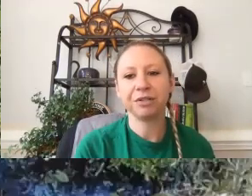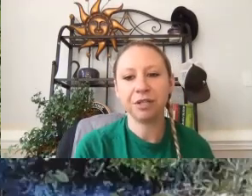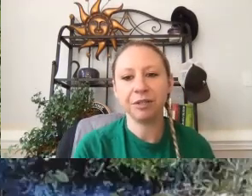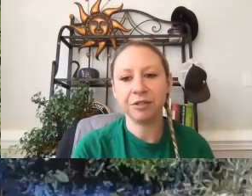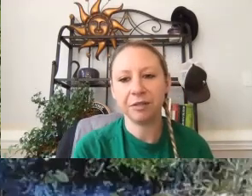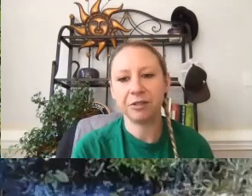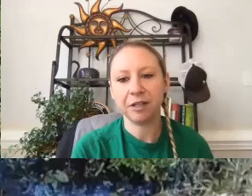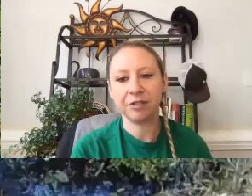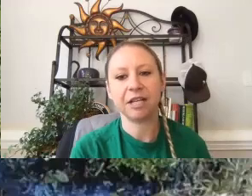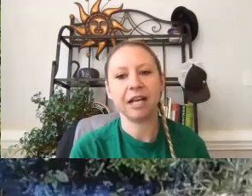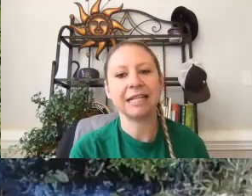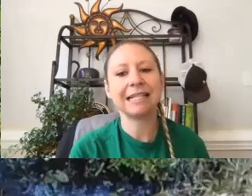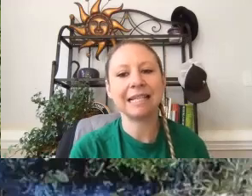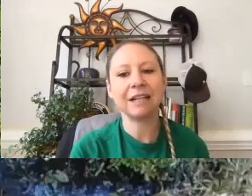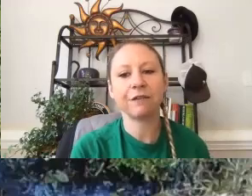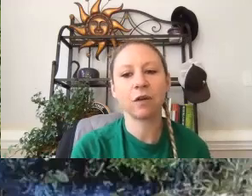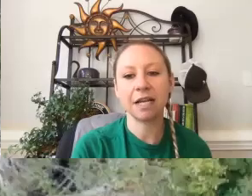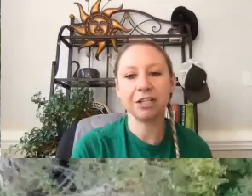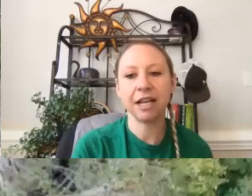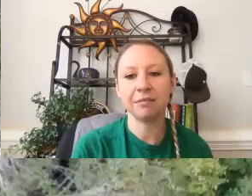go to